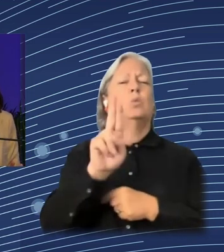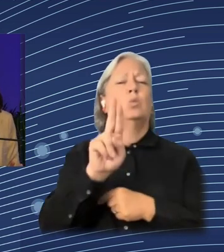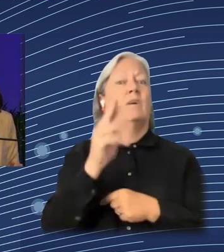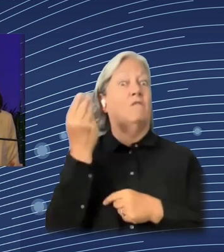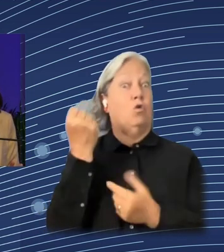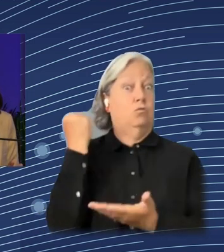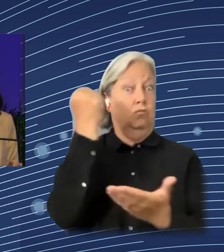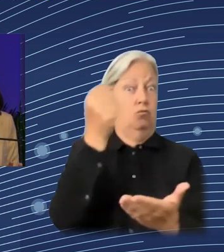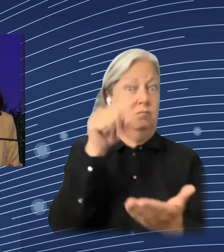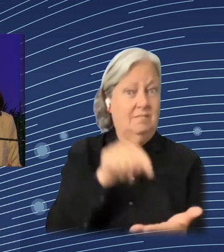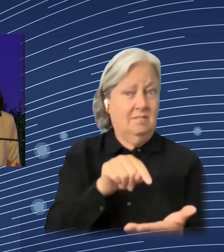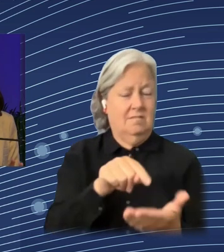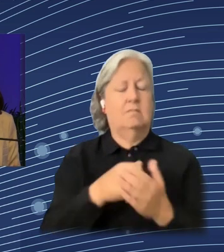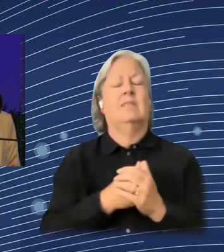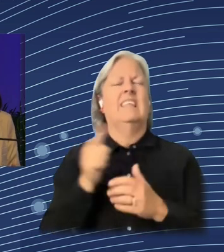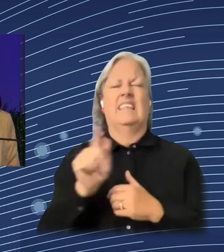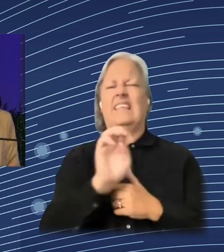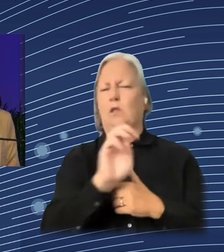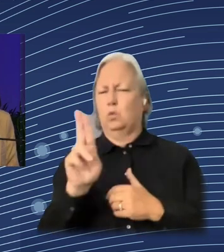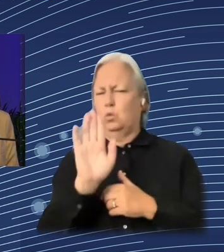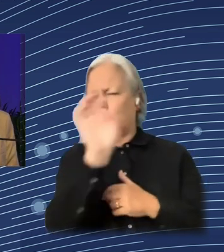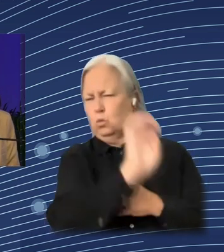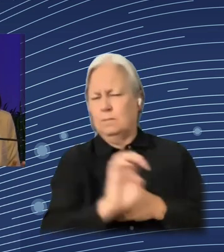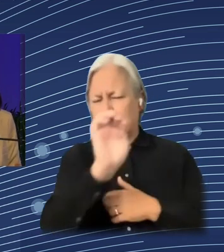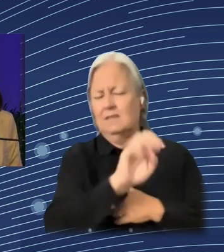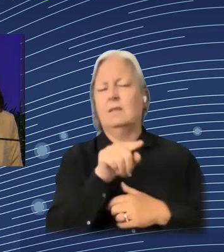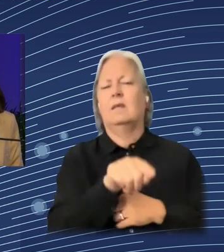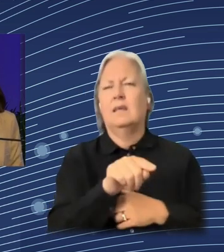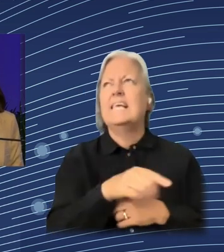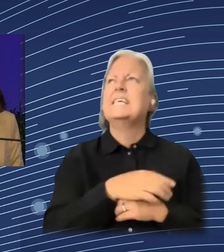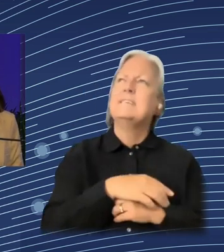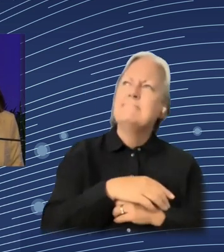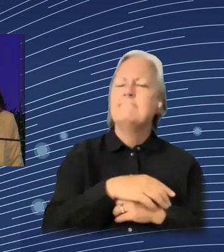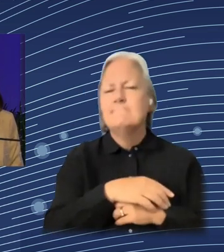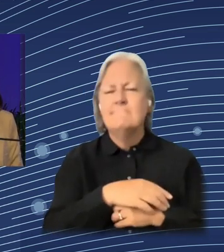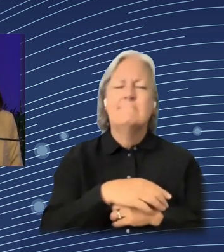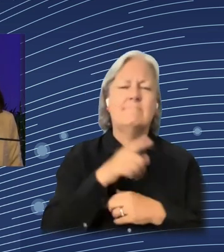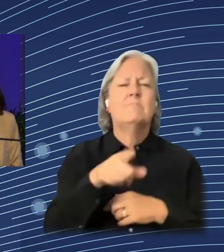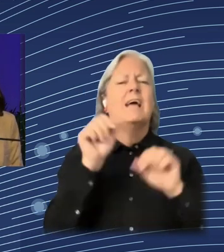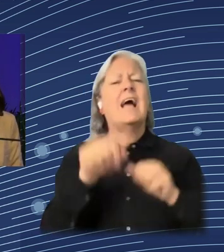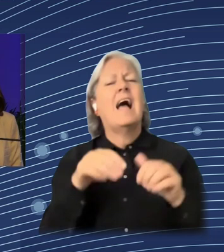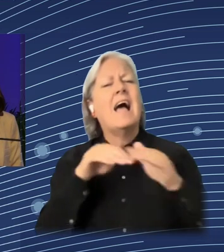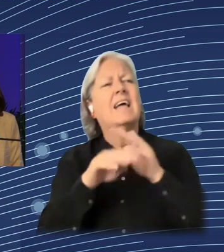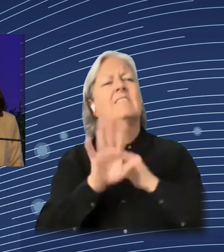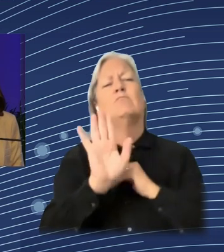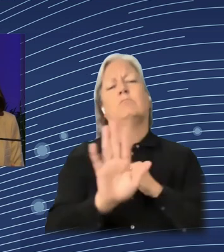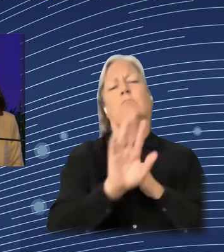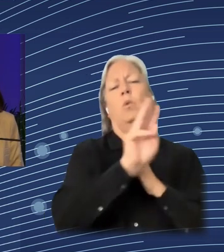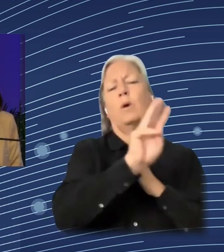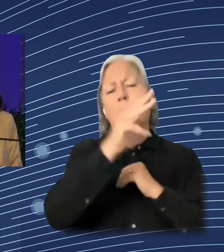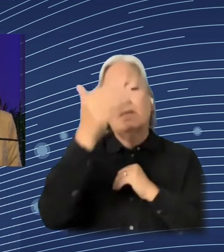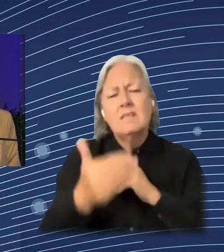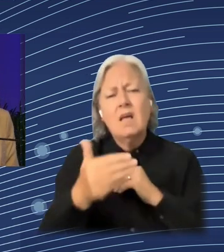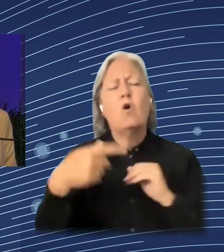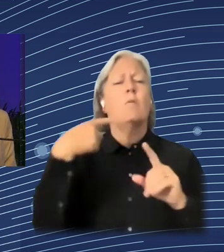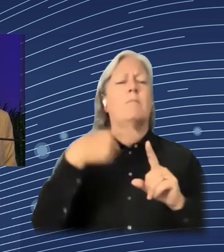It's a sort of personalized systems accessible through IMSS website and dedicated mobile